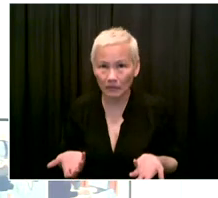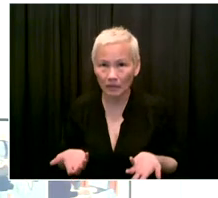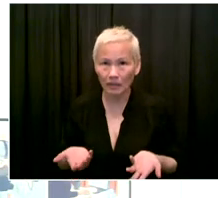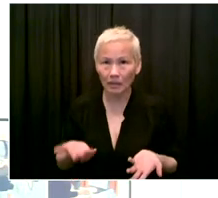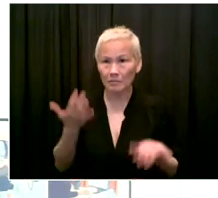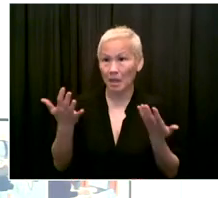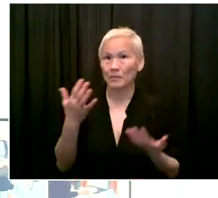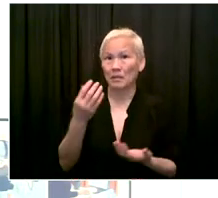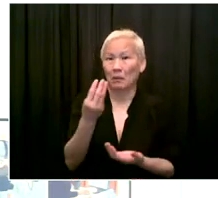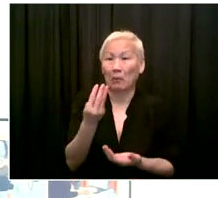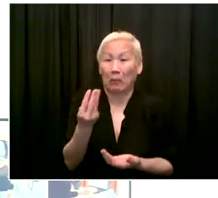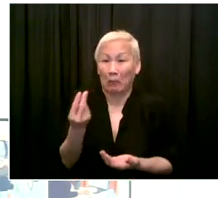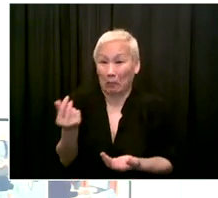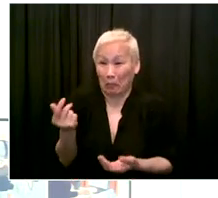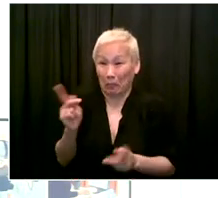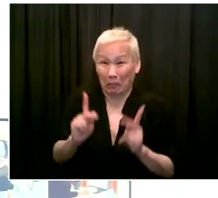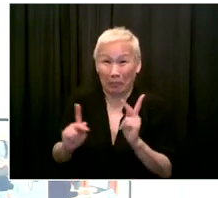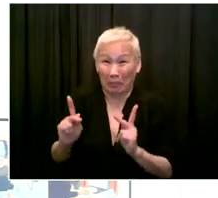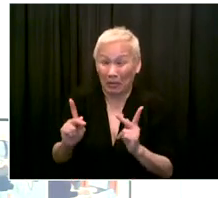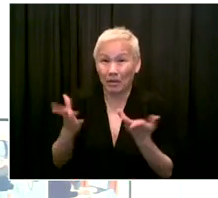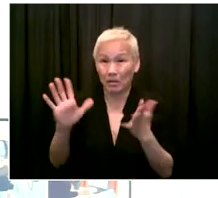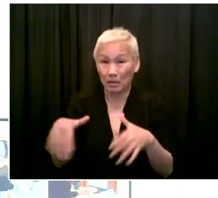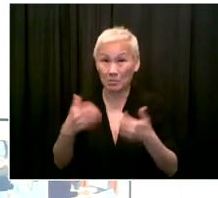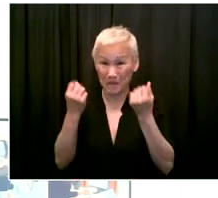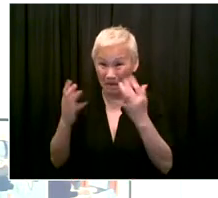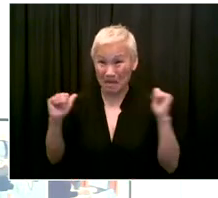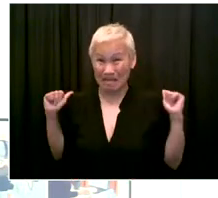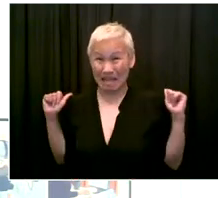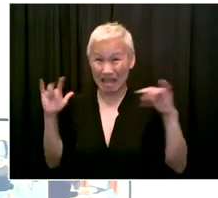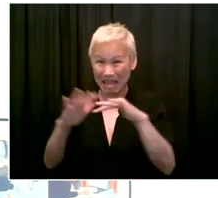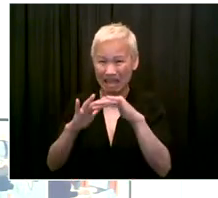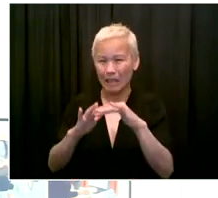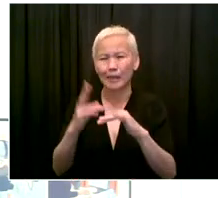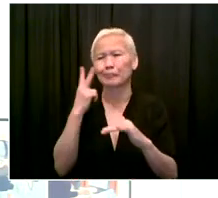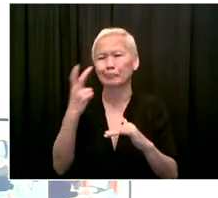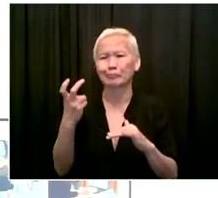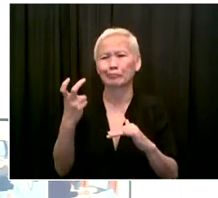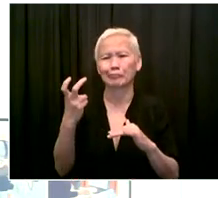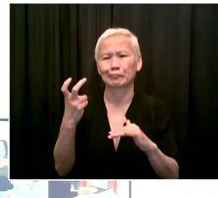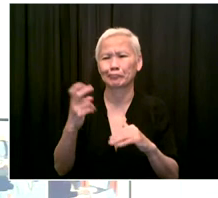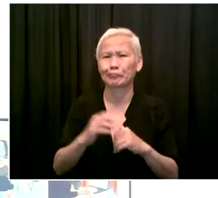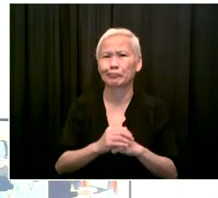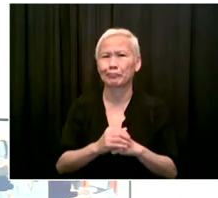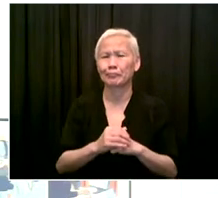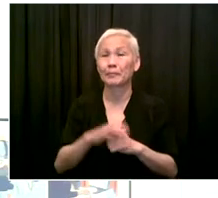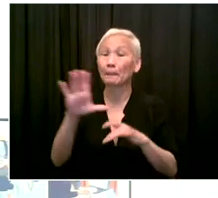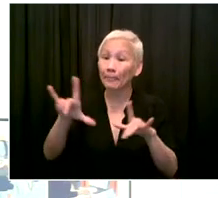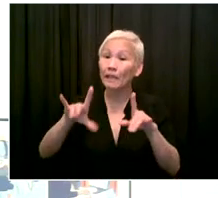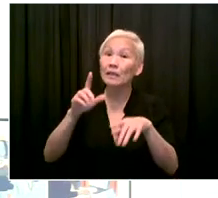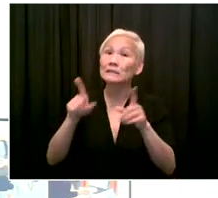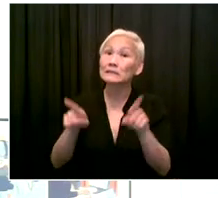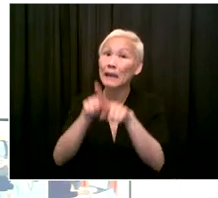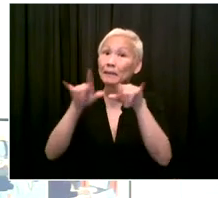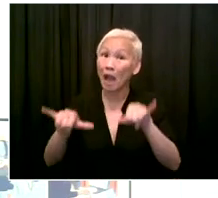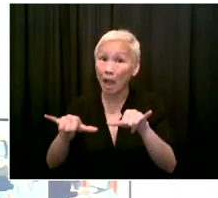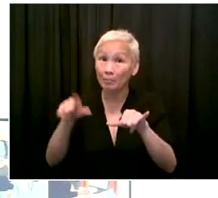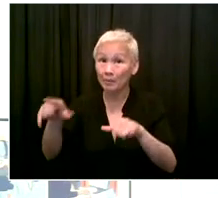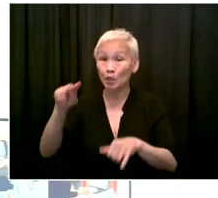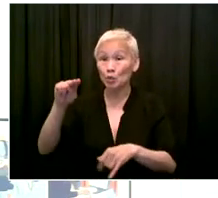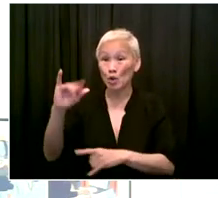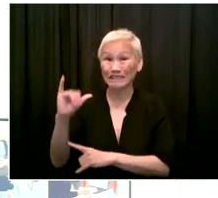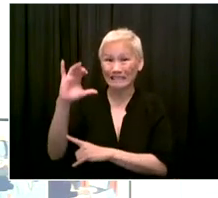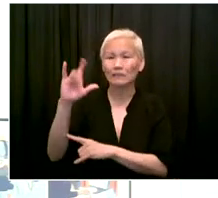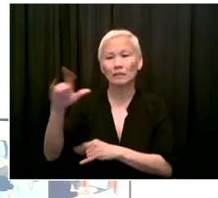all know, is a global metropolis. We have many people living in New York City who spend